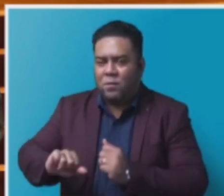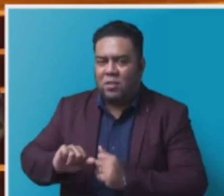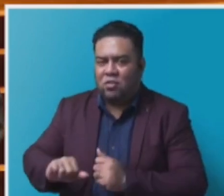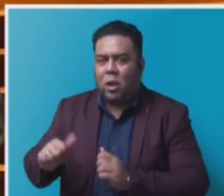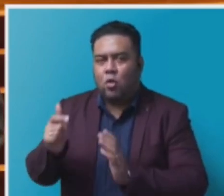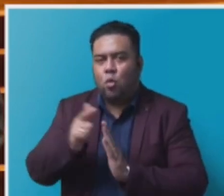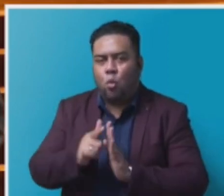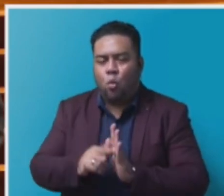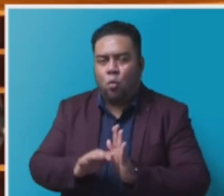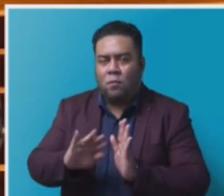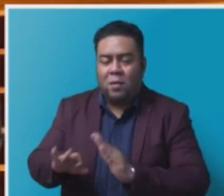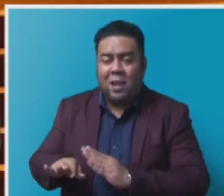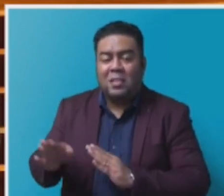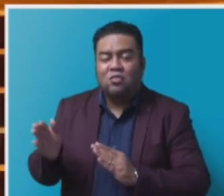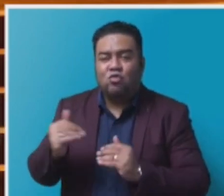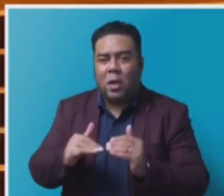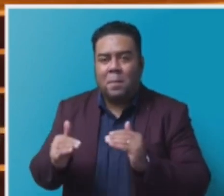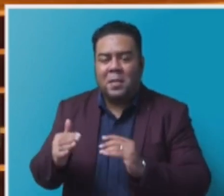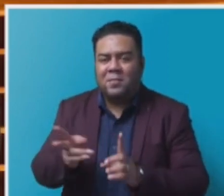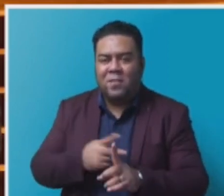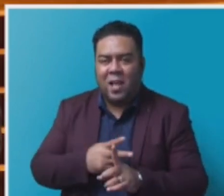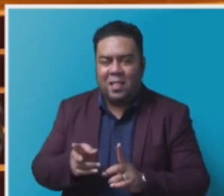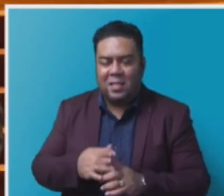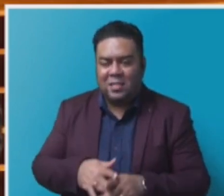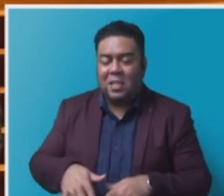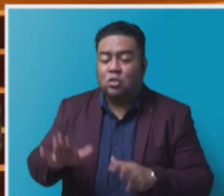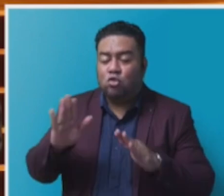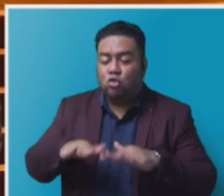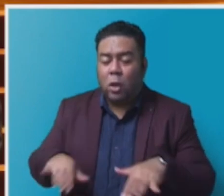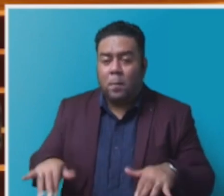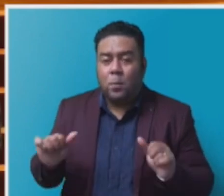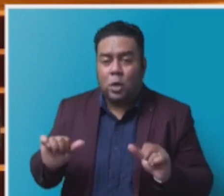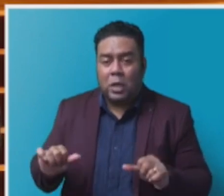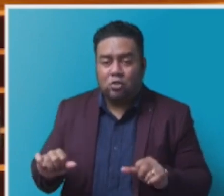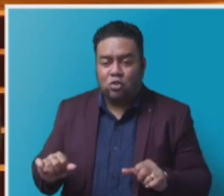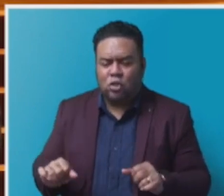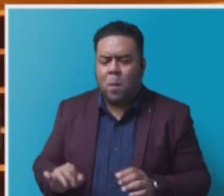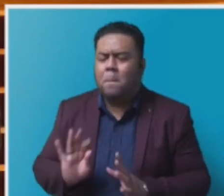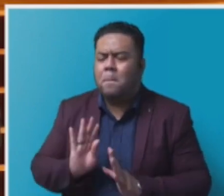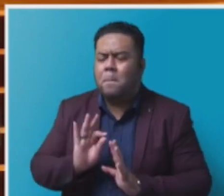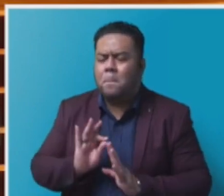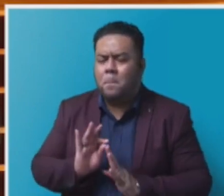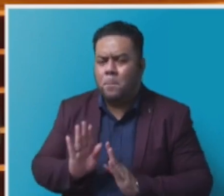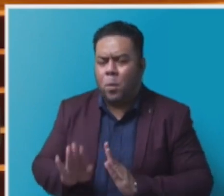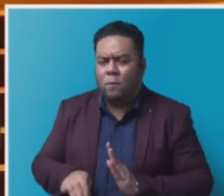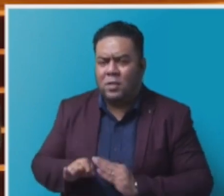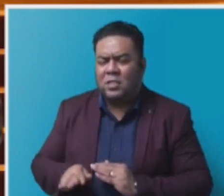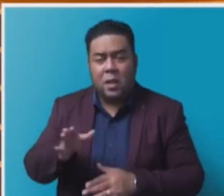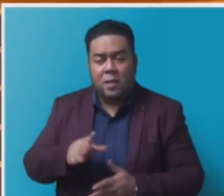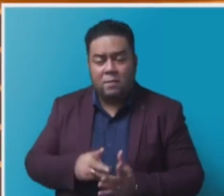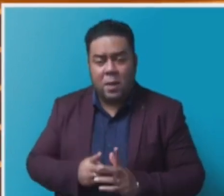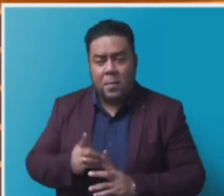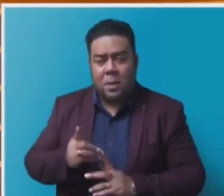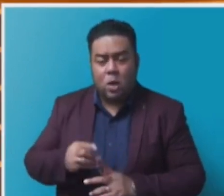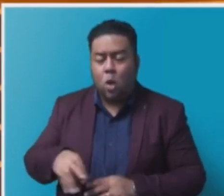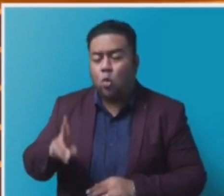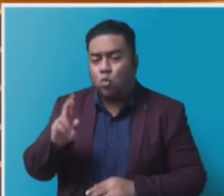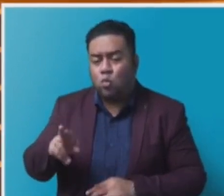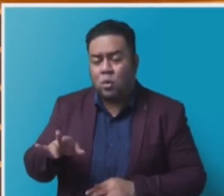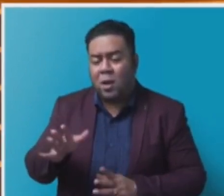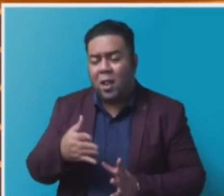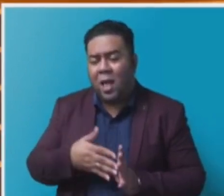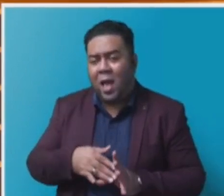enforcement, gender-based violence, child protection, poverty alleviation and social protection, rural and outer